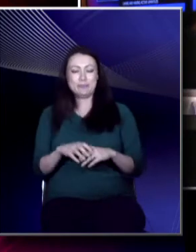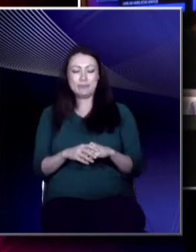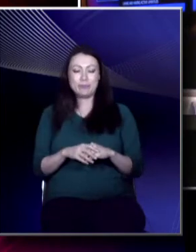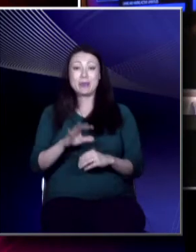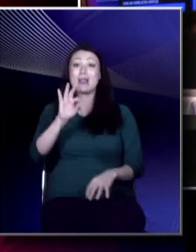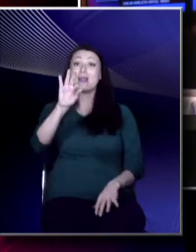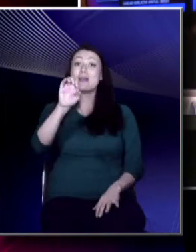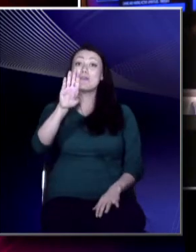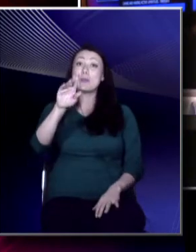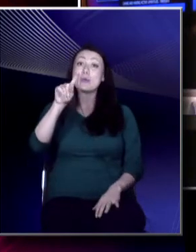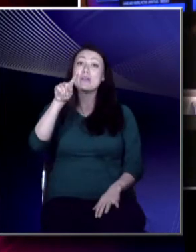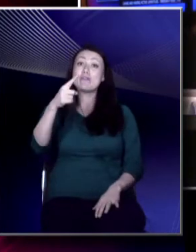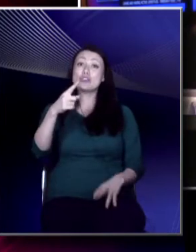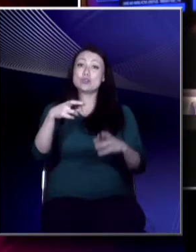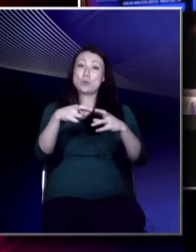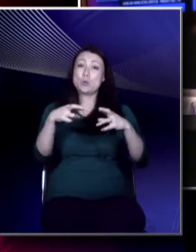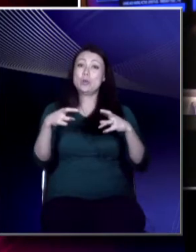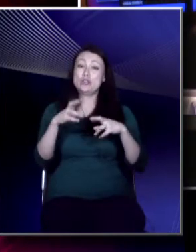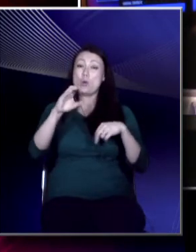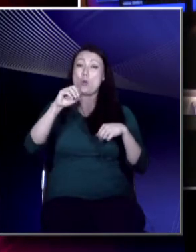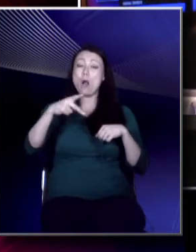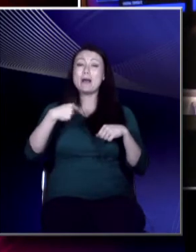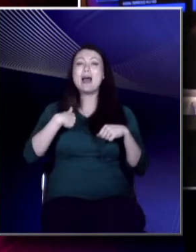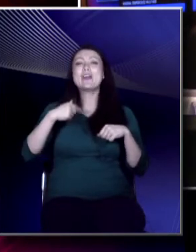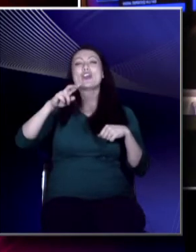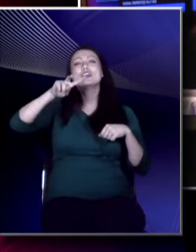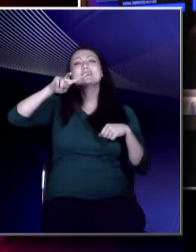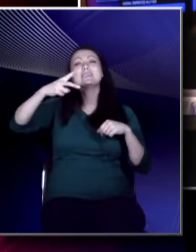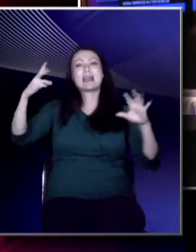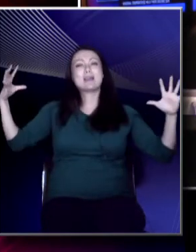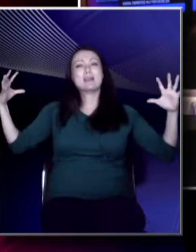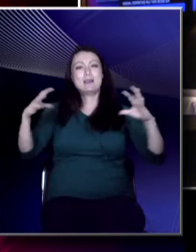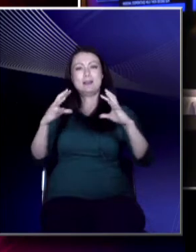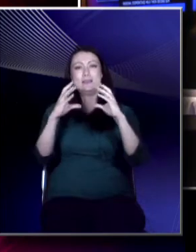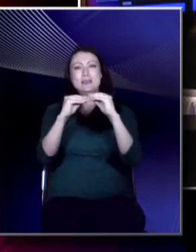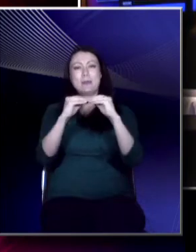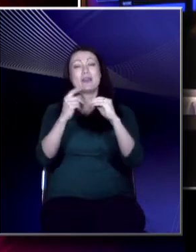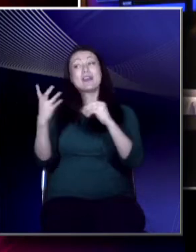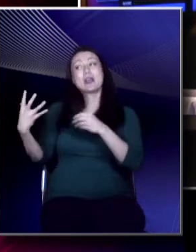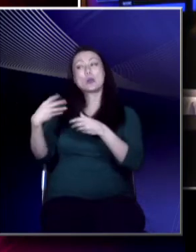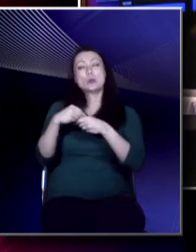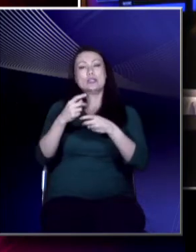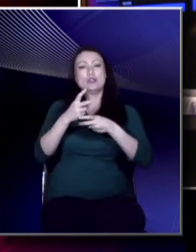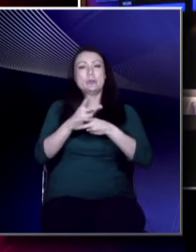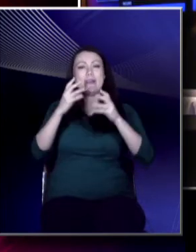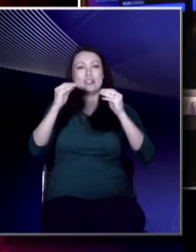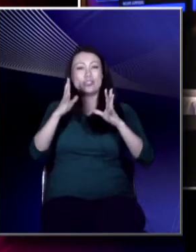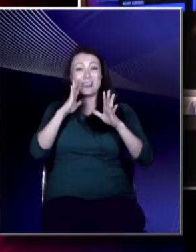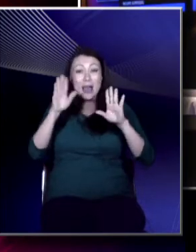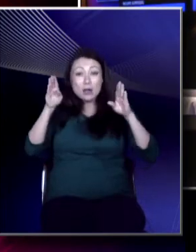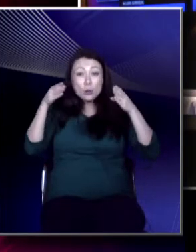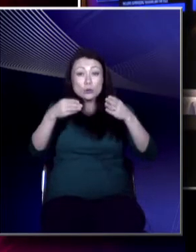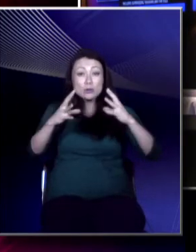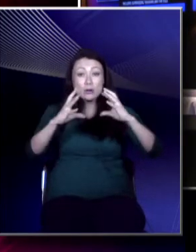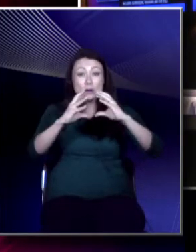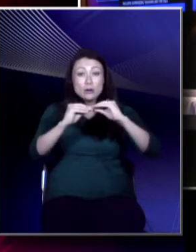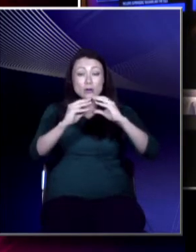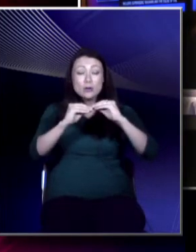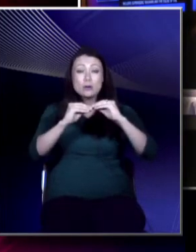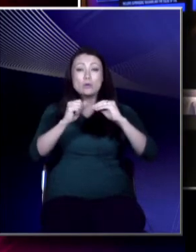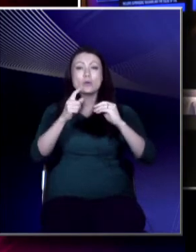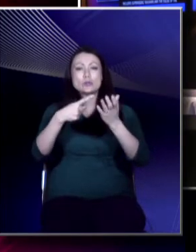February 1st, the regional cooperatives held their second summit that included supervising teachers, and the focus of the summit was to